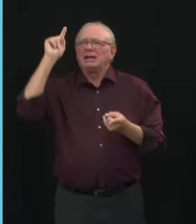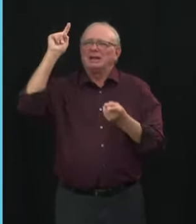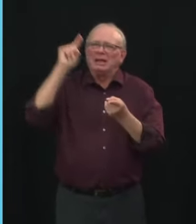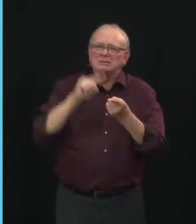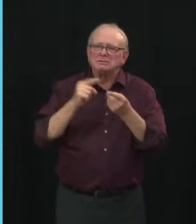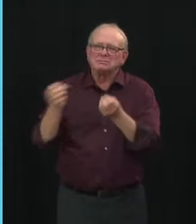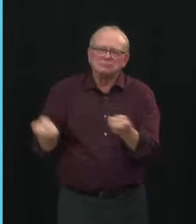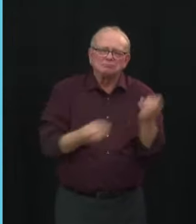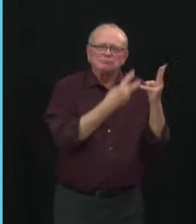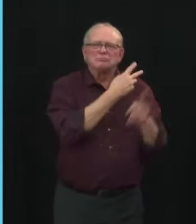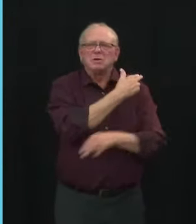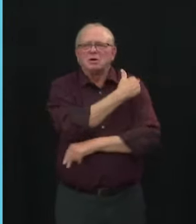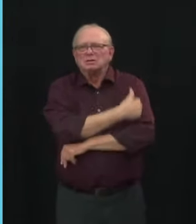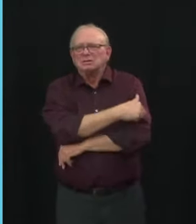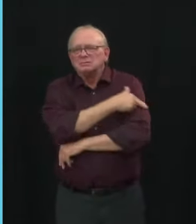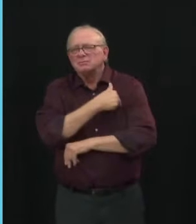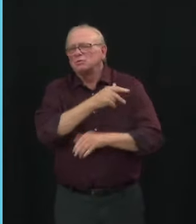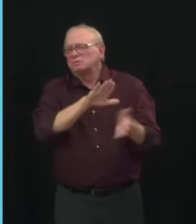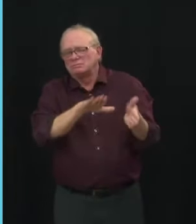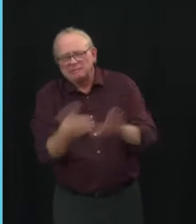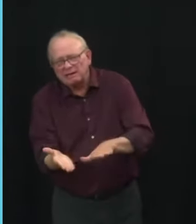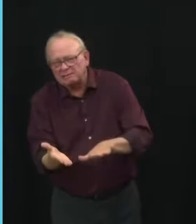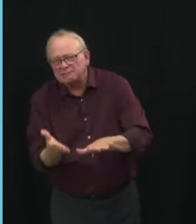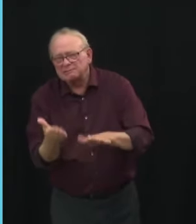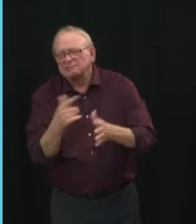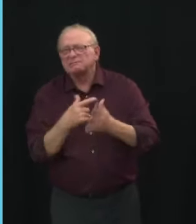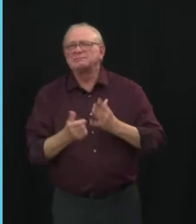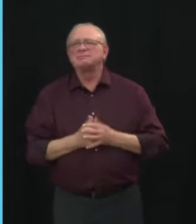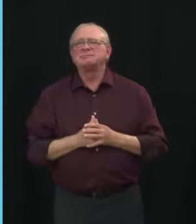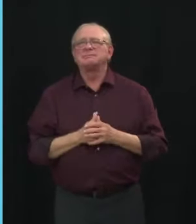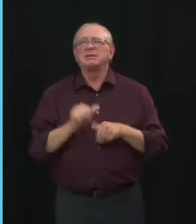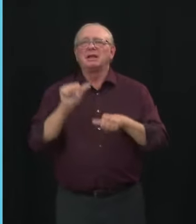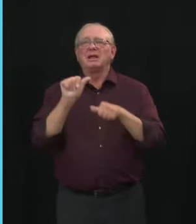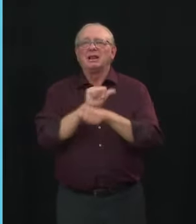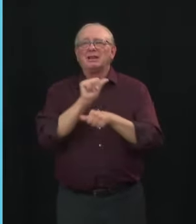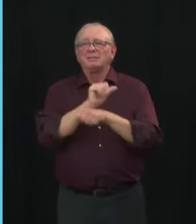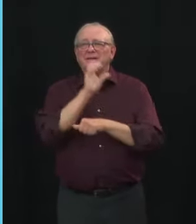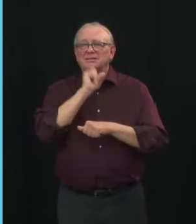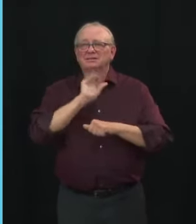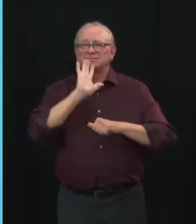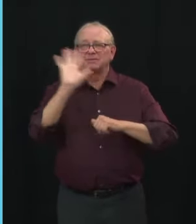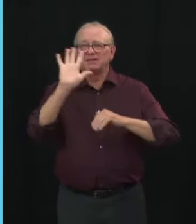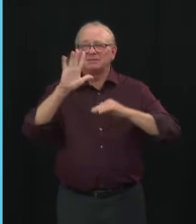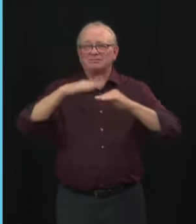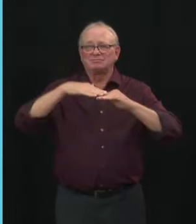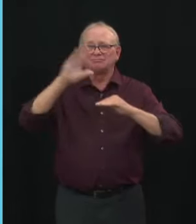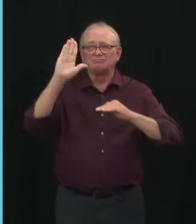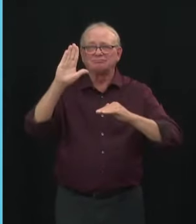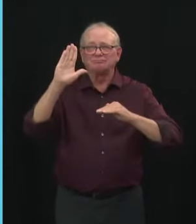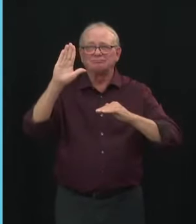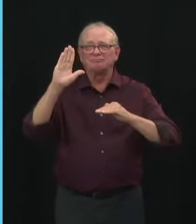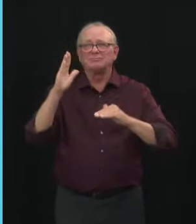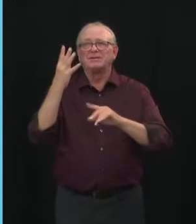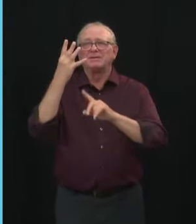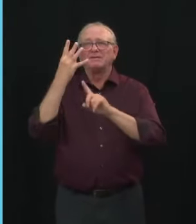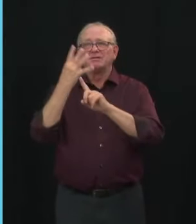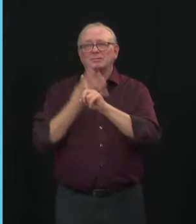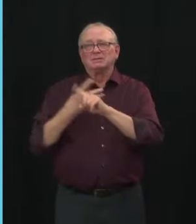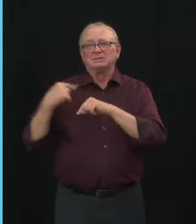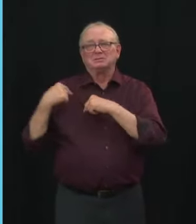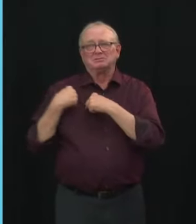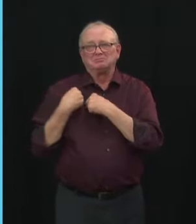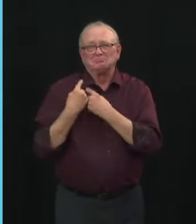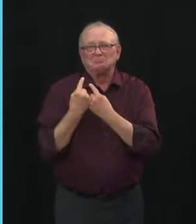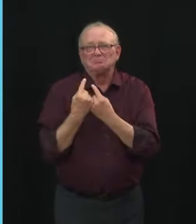in Alberta age 5 and up, in the last 4 months, those who were not vaccinated were more than 3 times